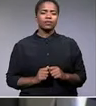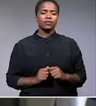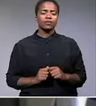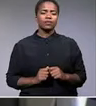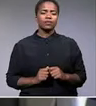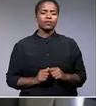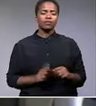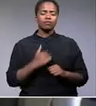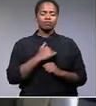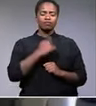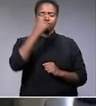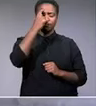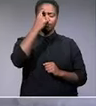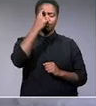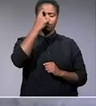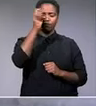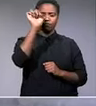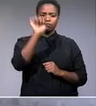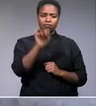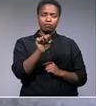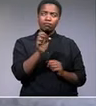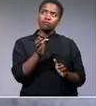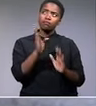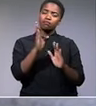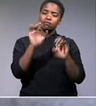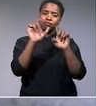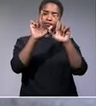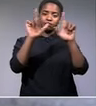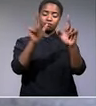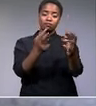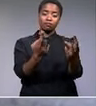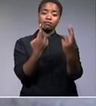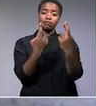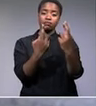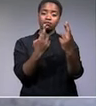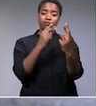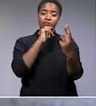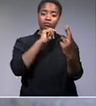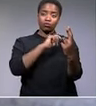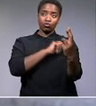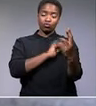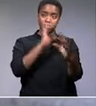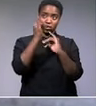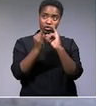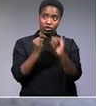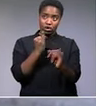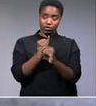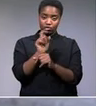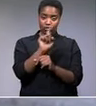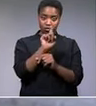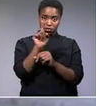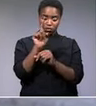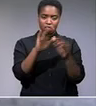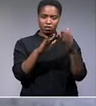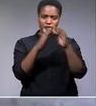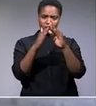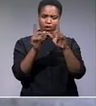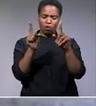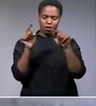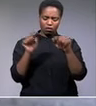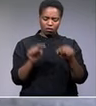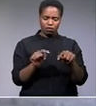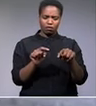My thoughts turn to Yemen in the hope that the truce brokered by the international community may finally